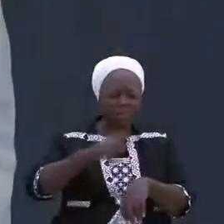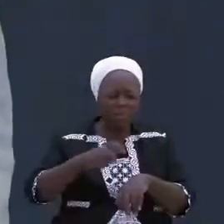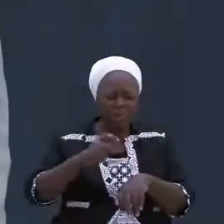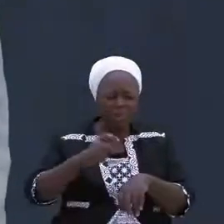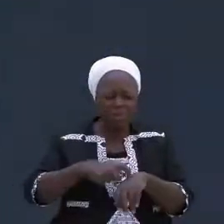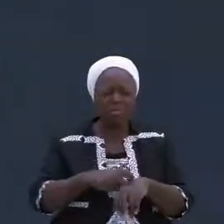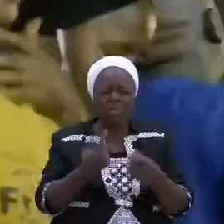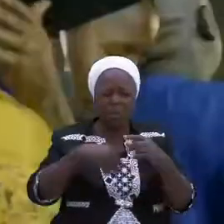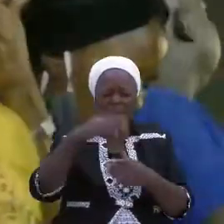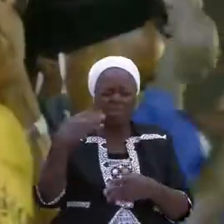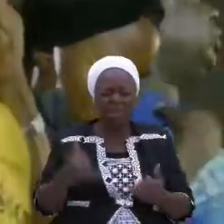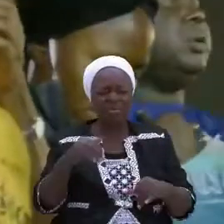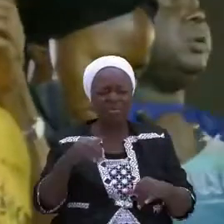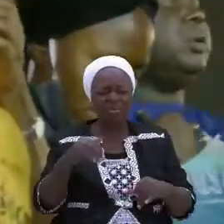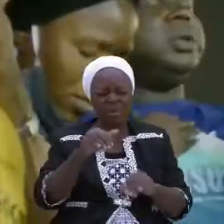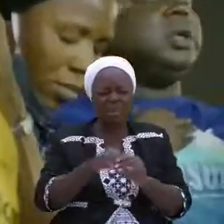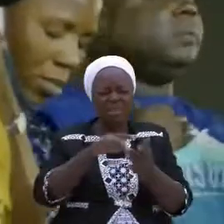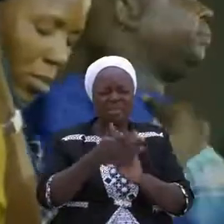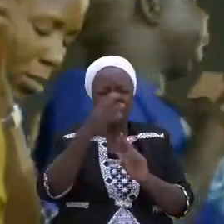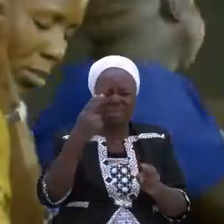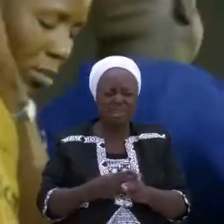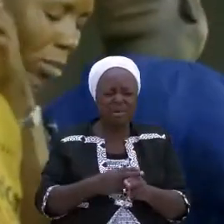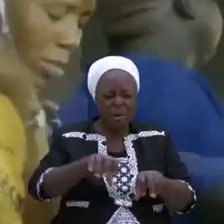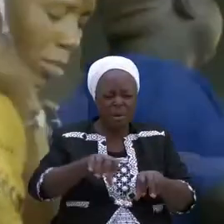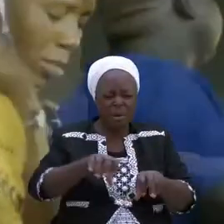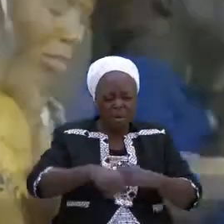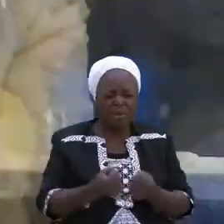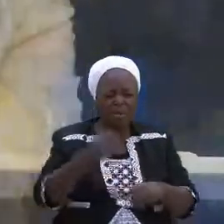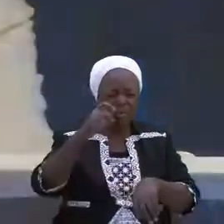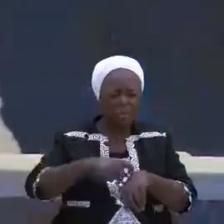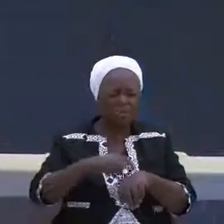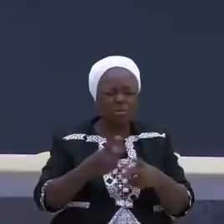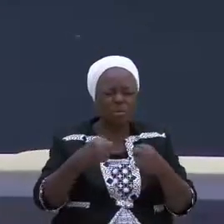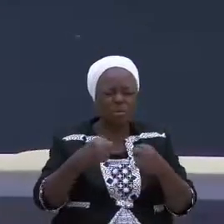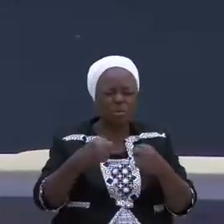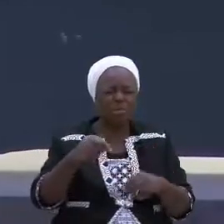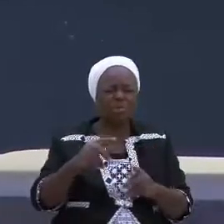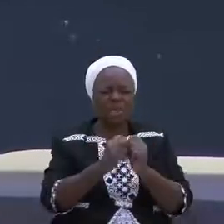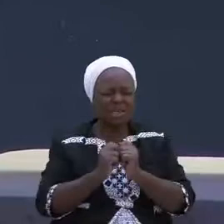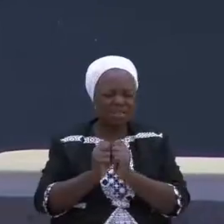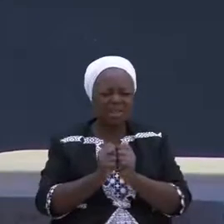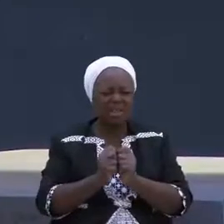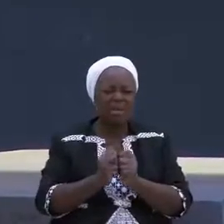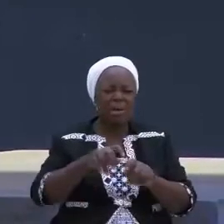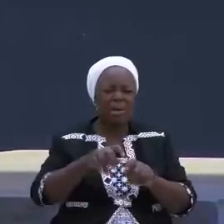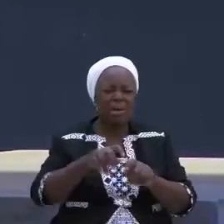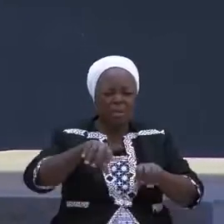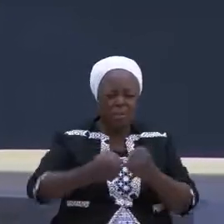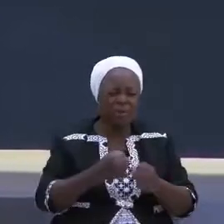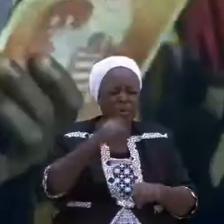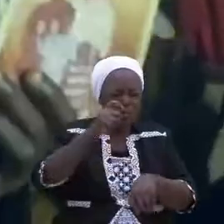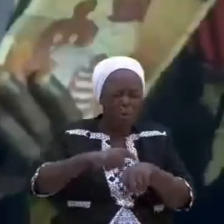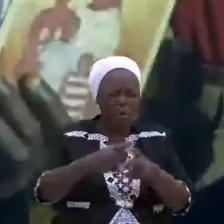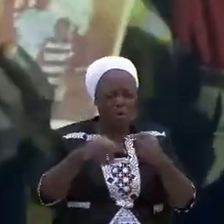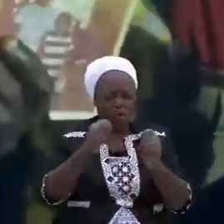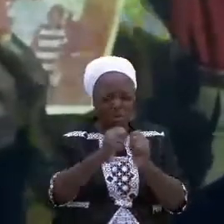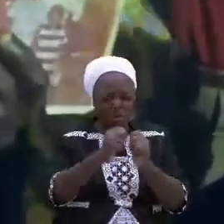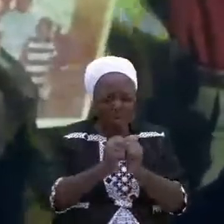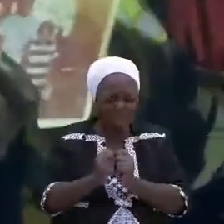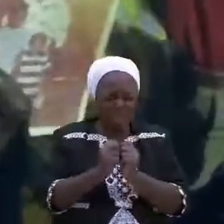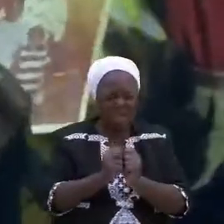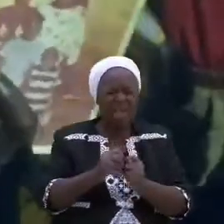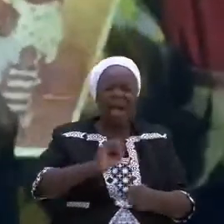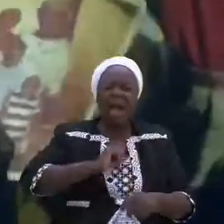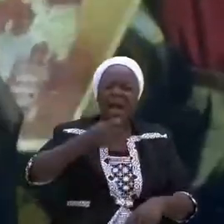jesus name broken bones come together broken bulls come together i